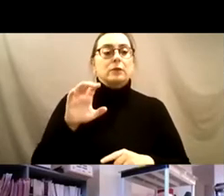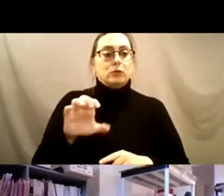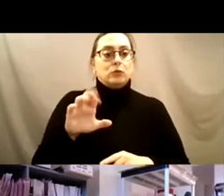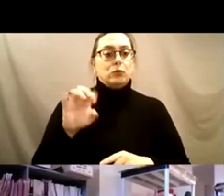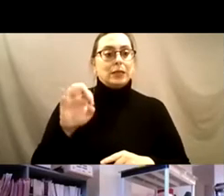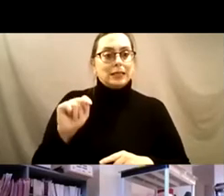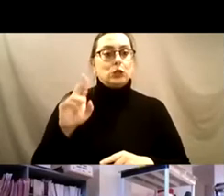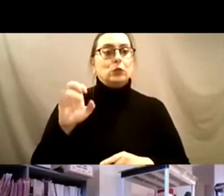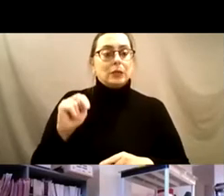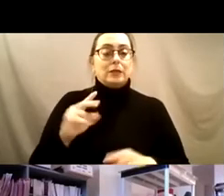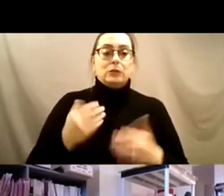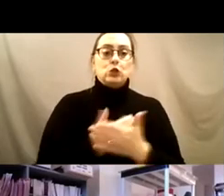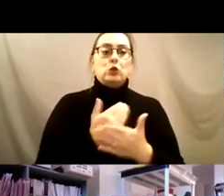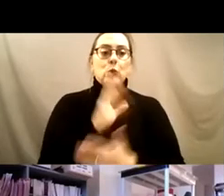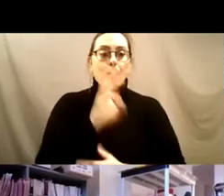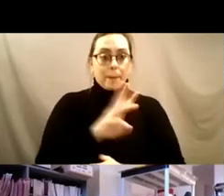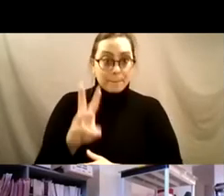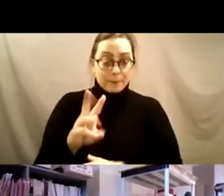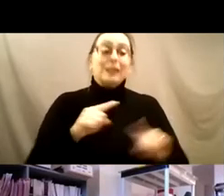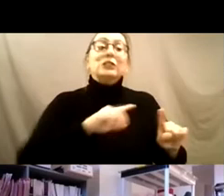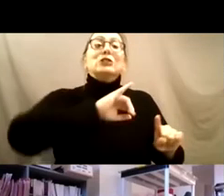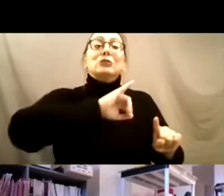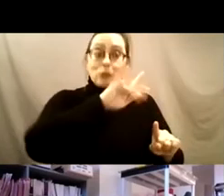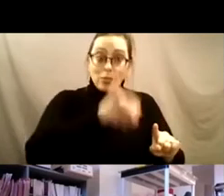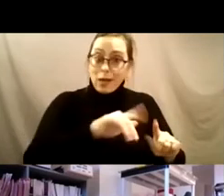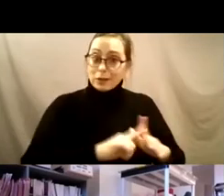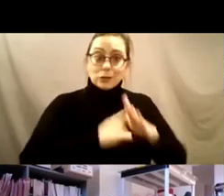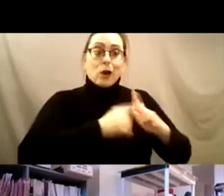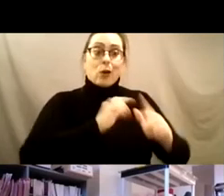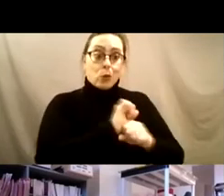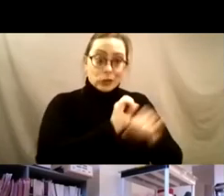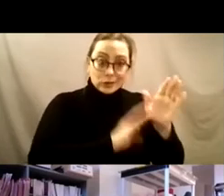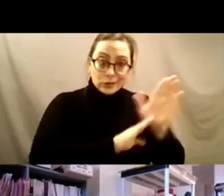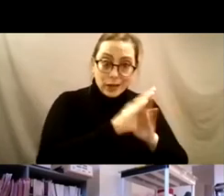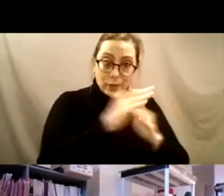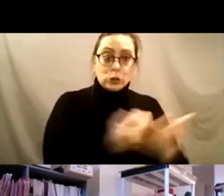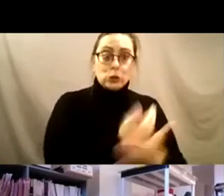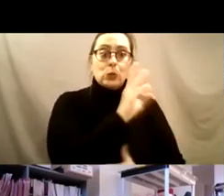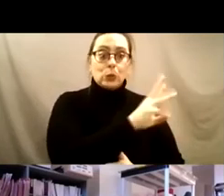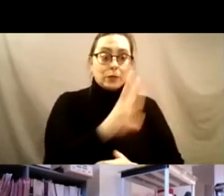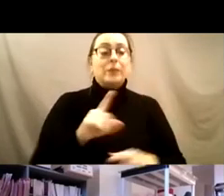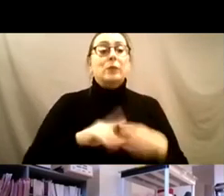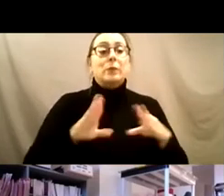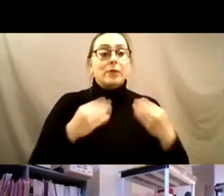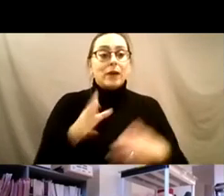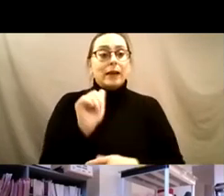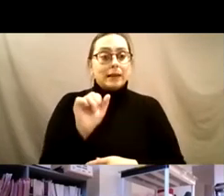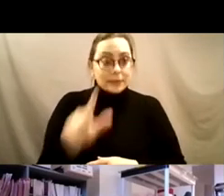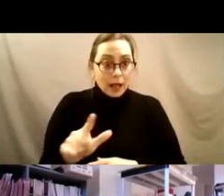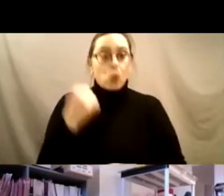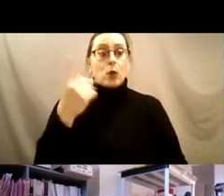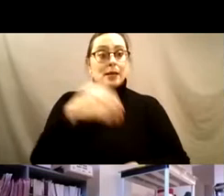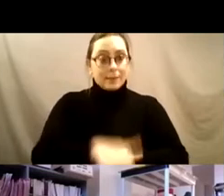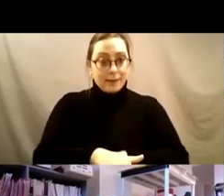In July, we began work on the new website right away. We also provided the Asl Interpretation for one night of